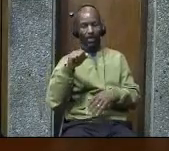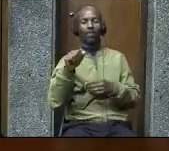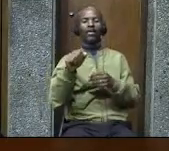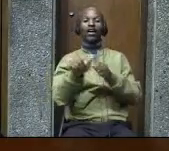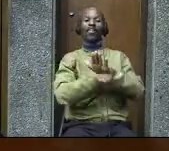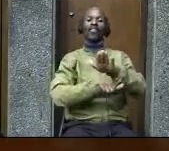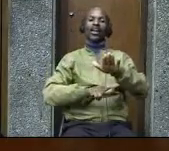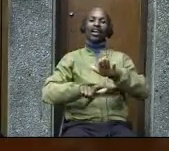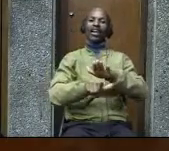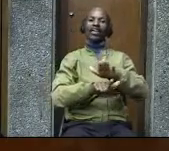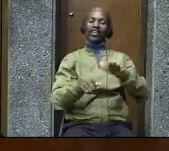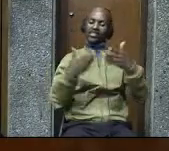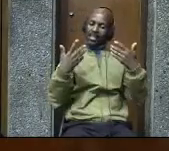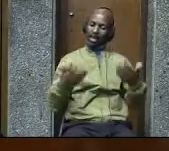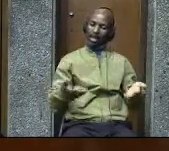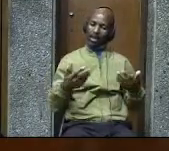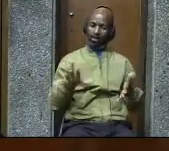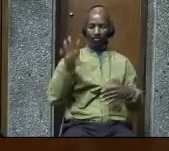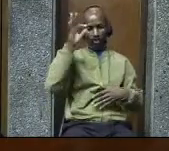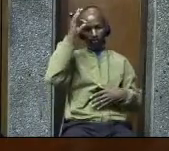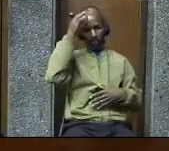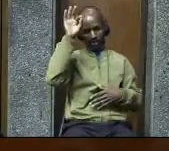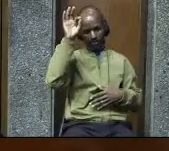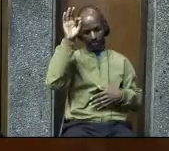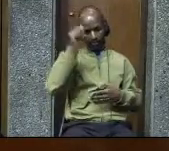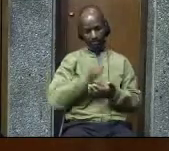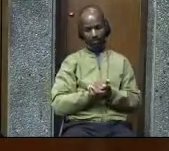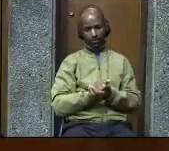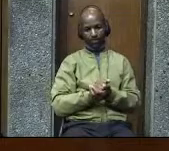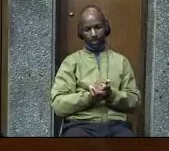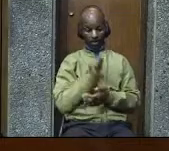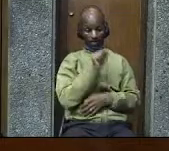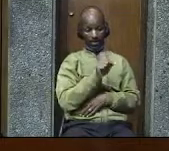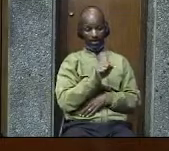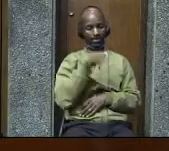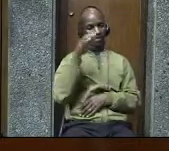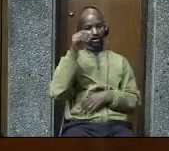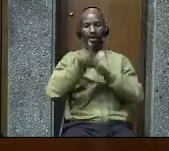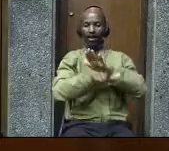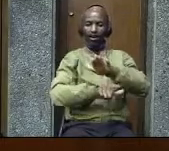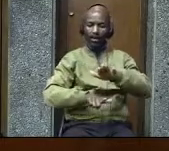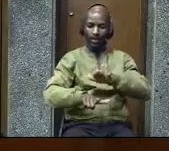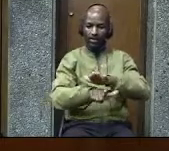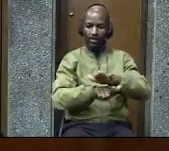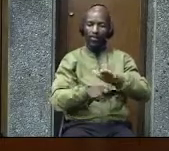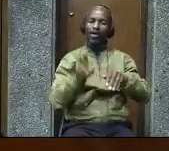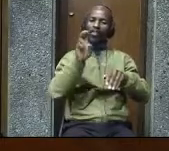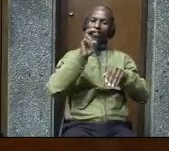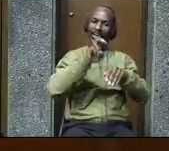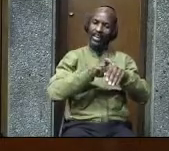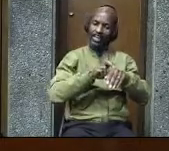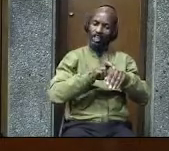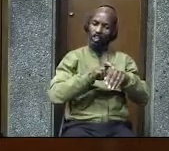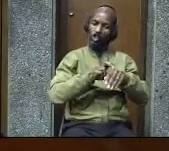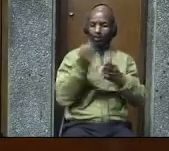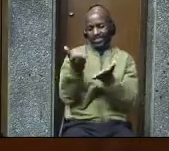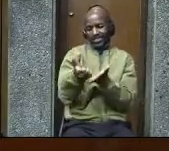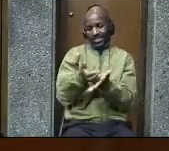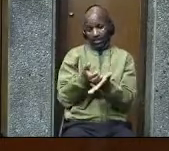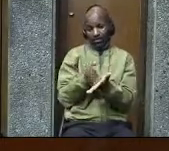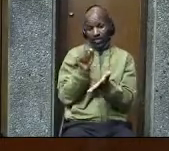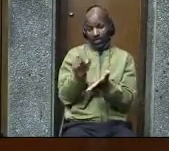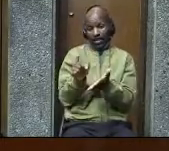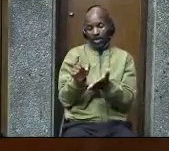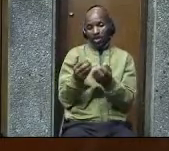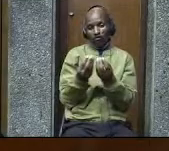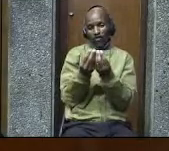land that is in the hand of the government, that land needs to be kept as it is